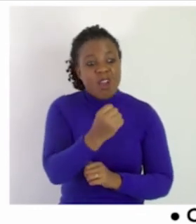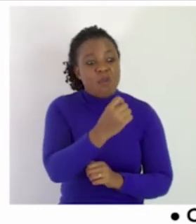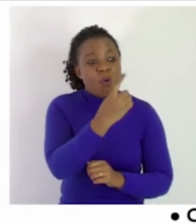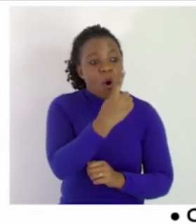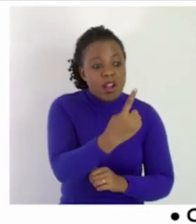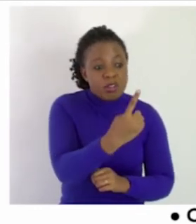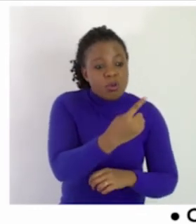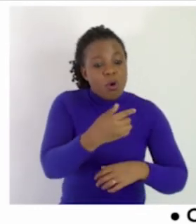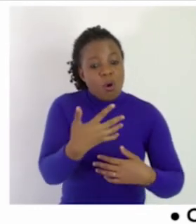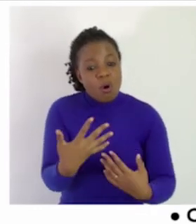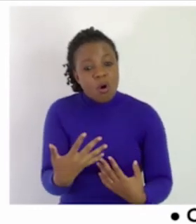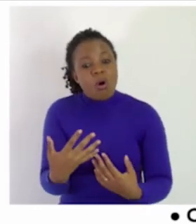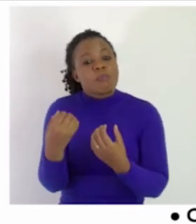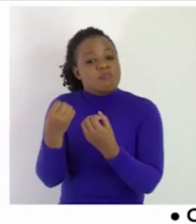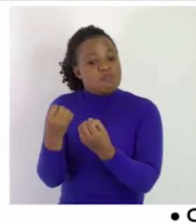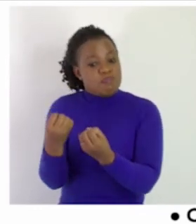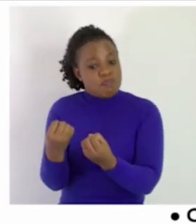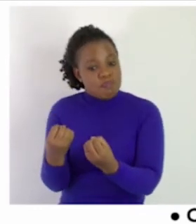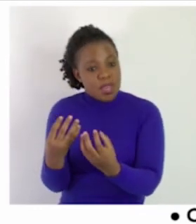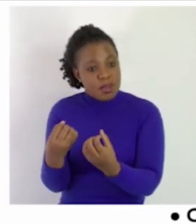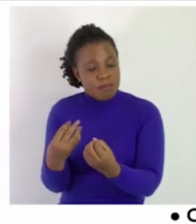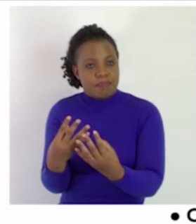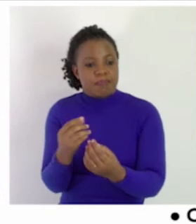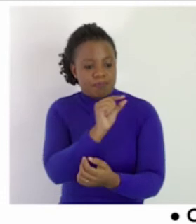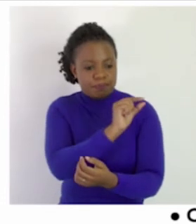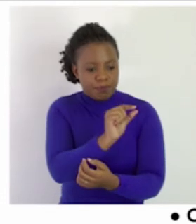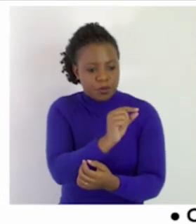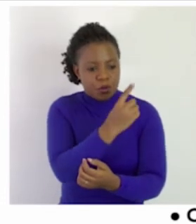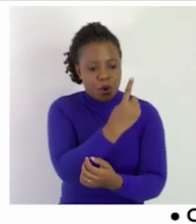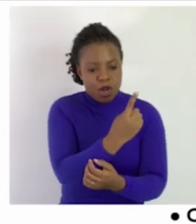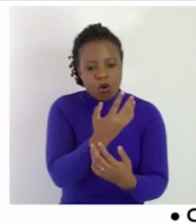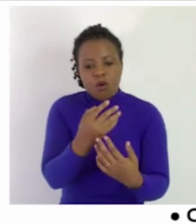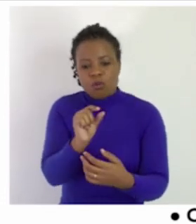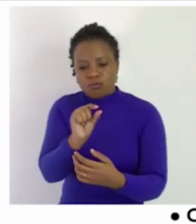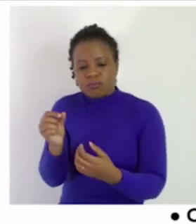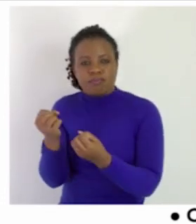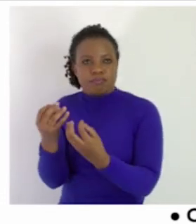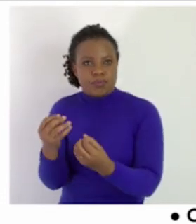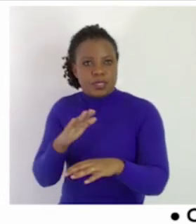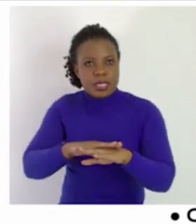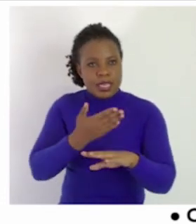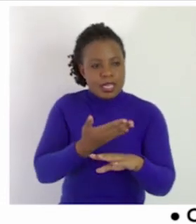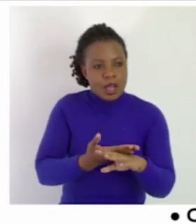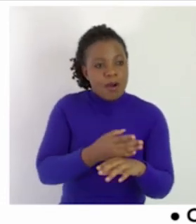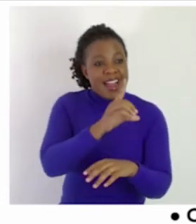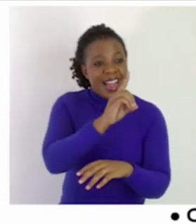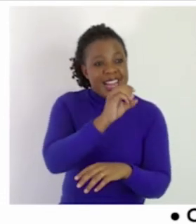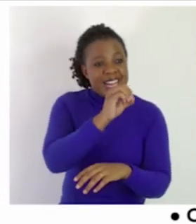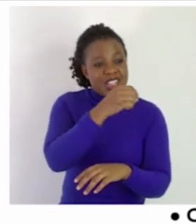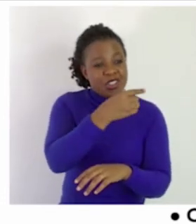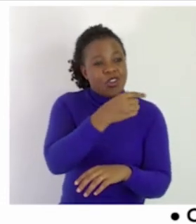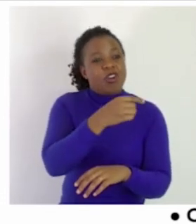singular and plural form. For example, dog, dogs,